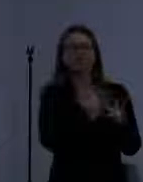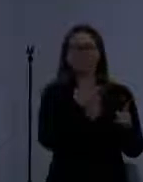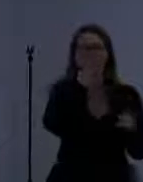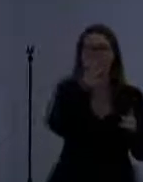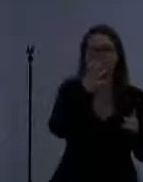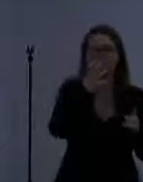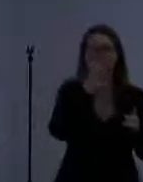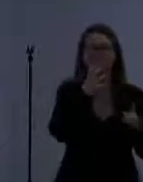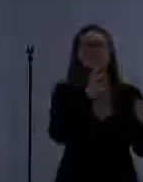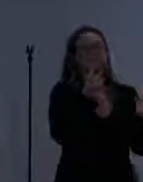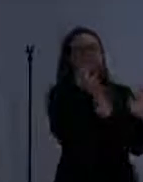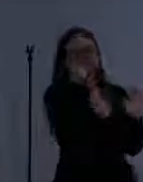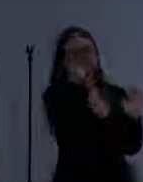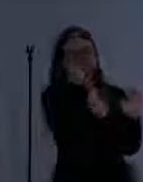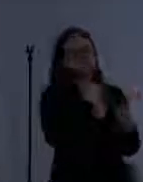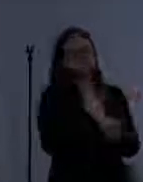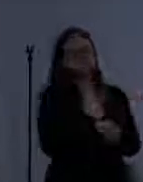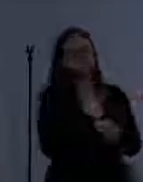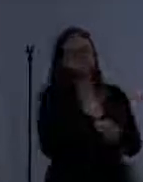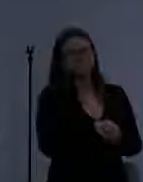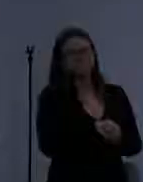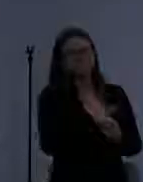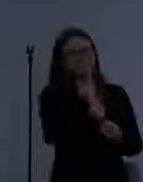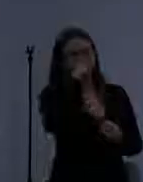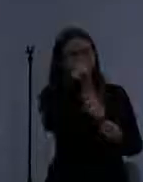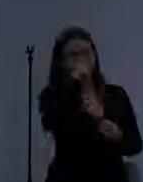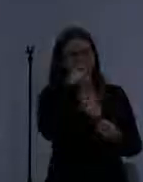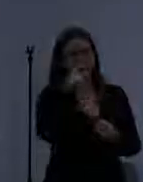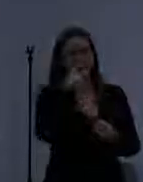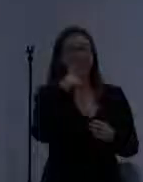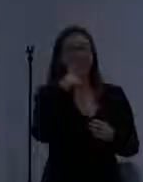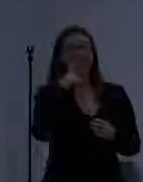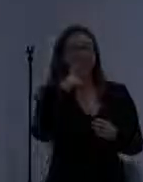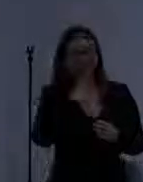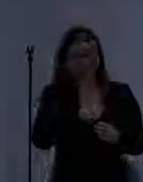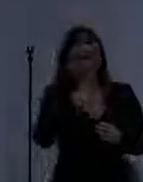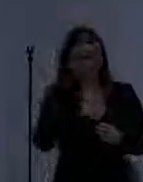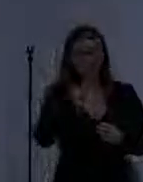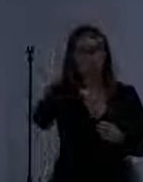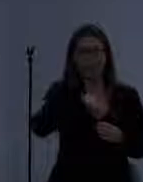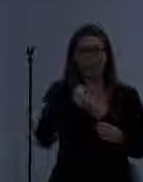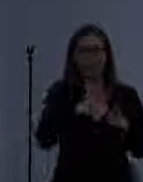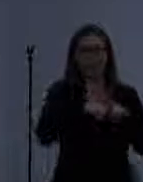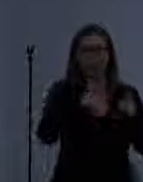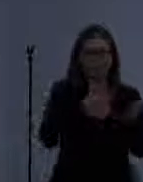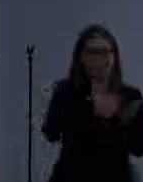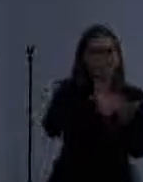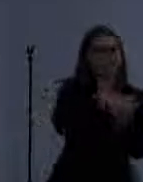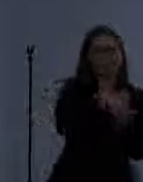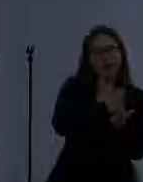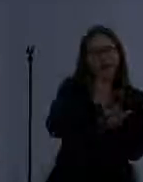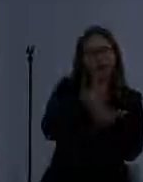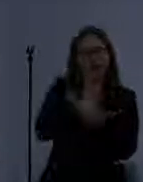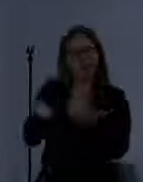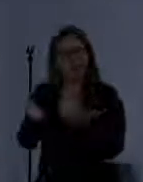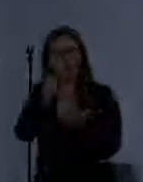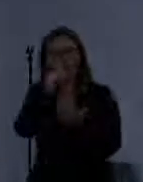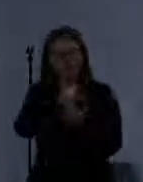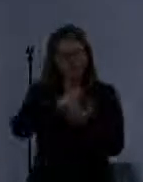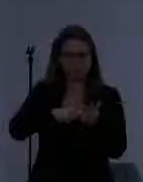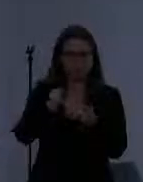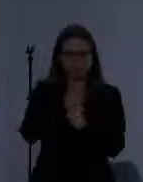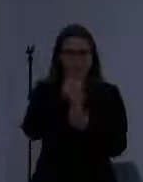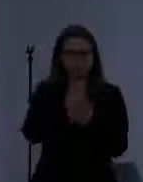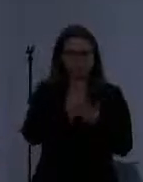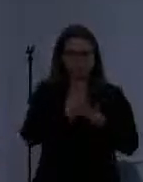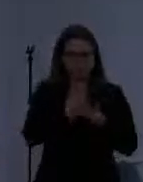you're saying. So that's part of where we've got a whole range of different mechanisms that we can use to ensure. So